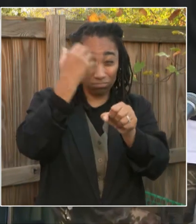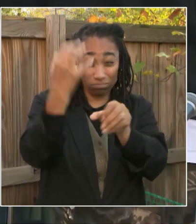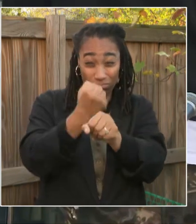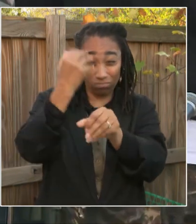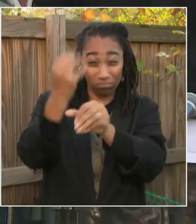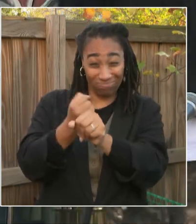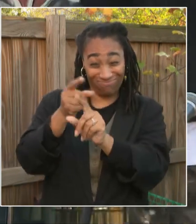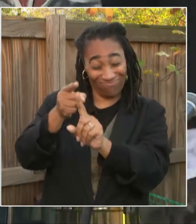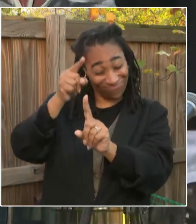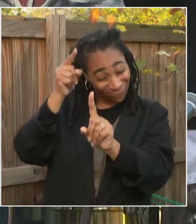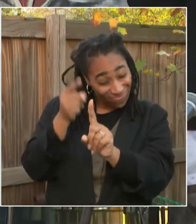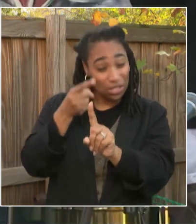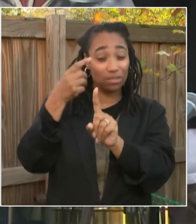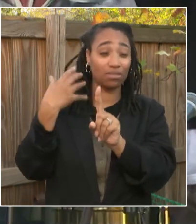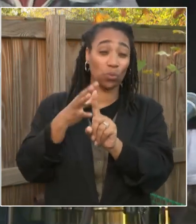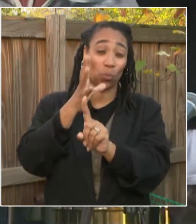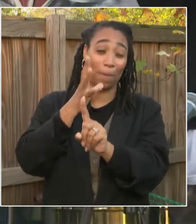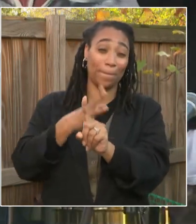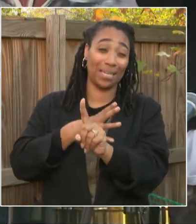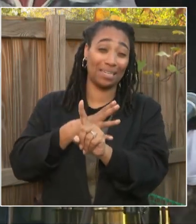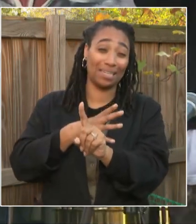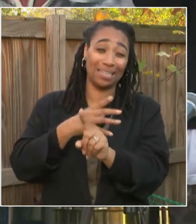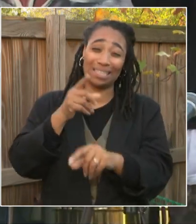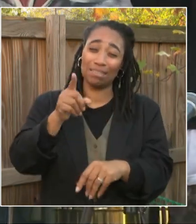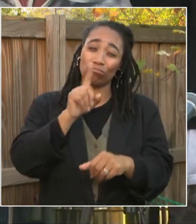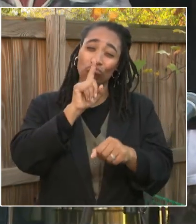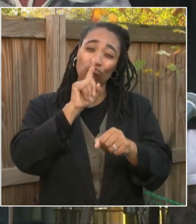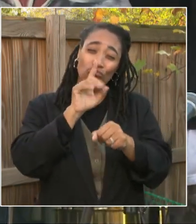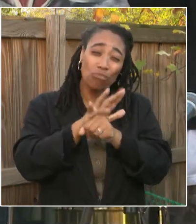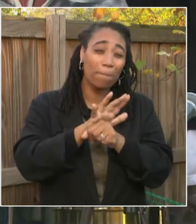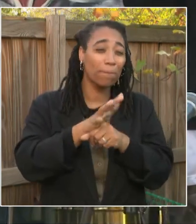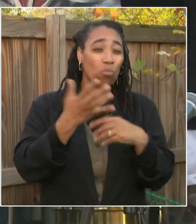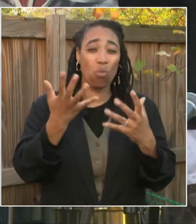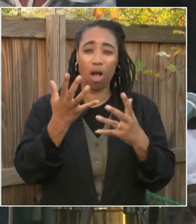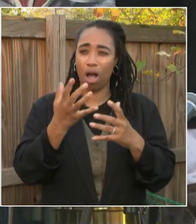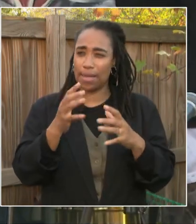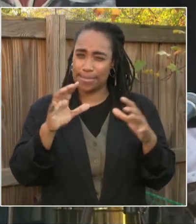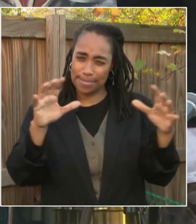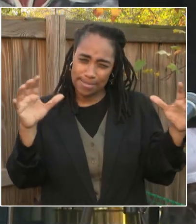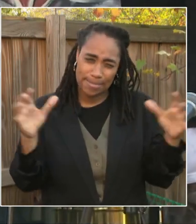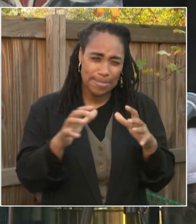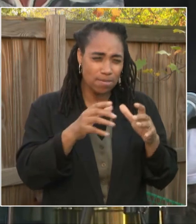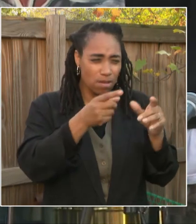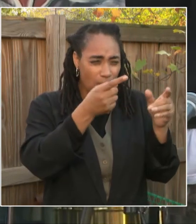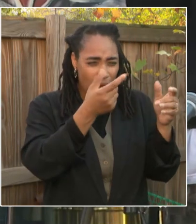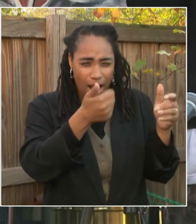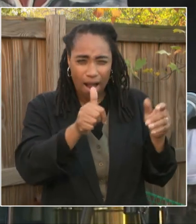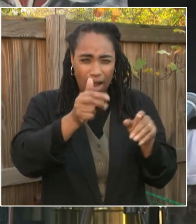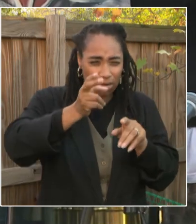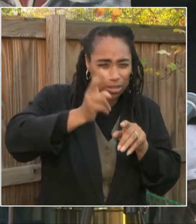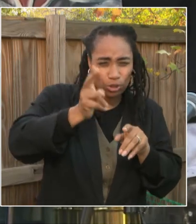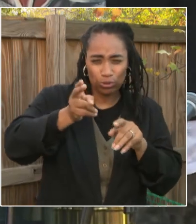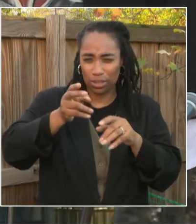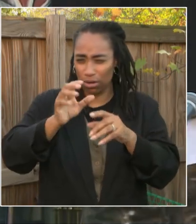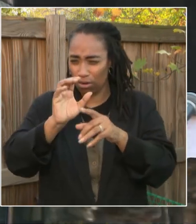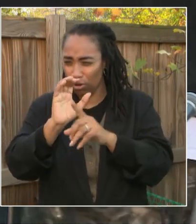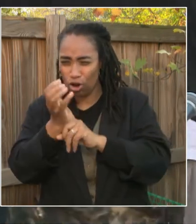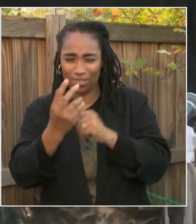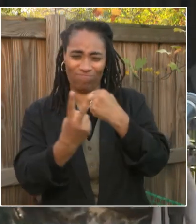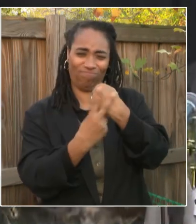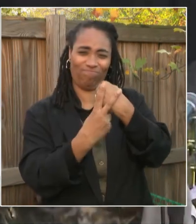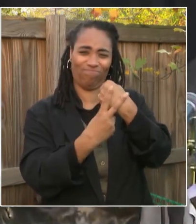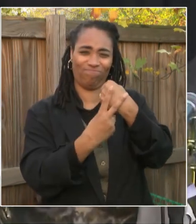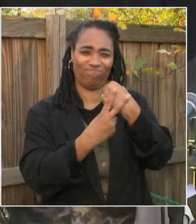to preserve and uplift our culture by making go-go the official music of the nation's capital. I am so proud to